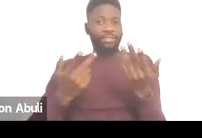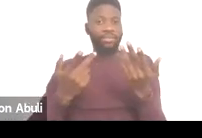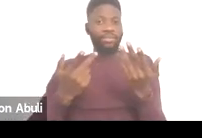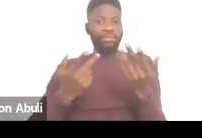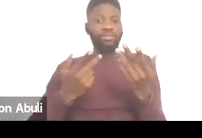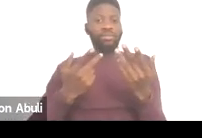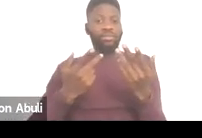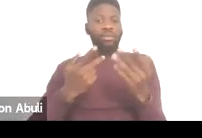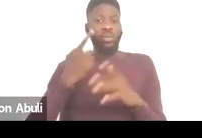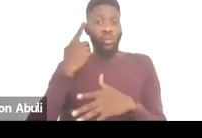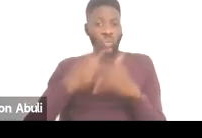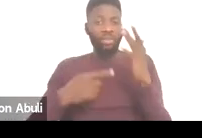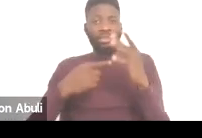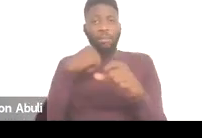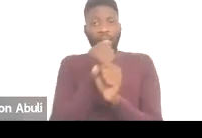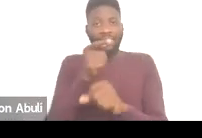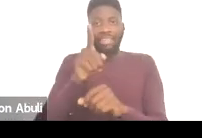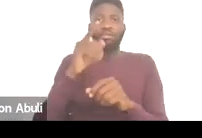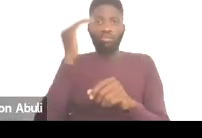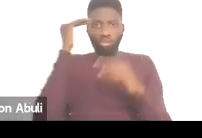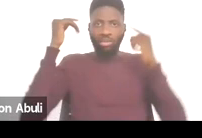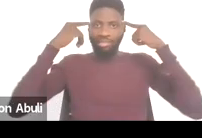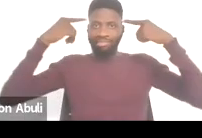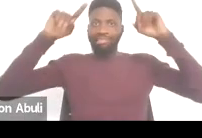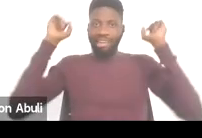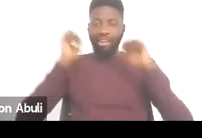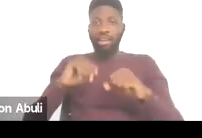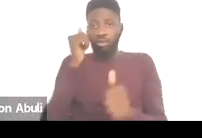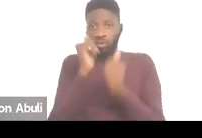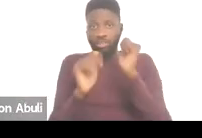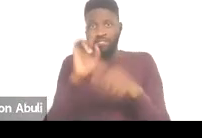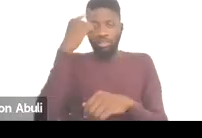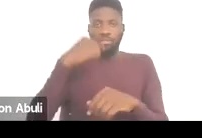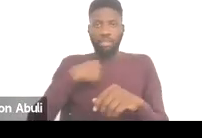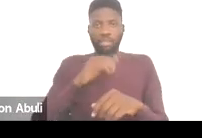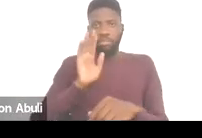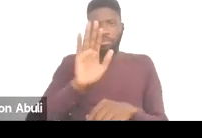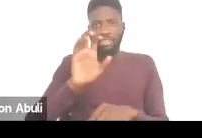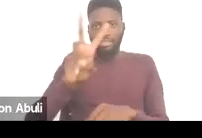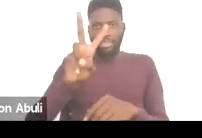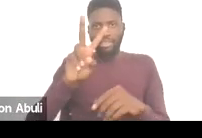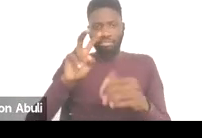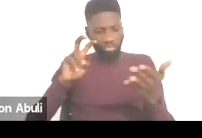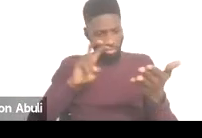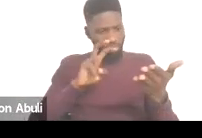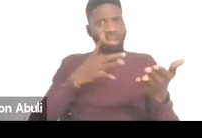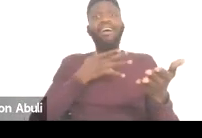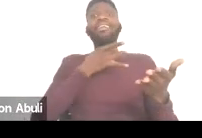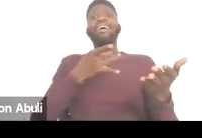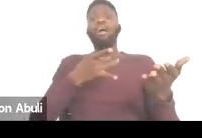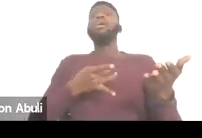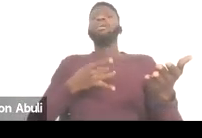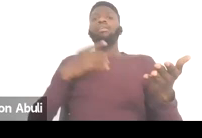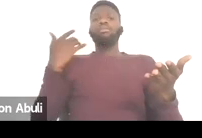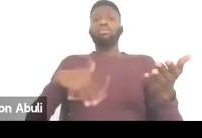what determines your success is, one, if I look at your CV and I like it, that is stage number 1. Then it means I